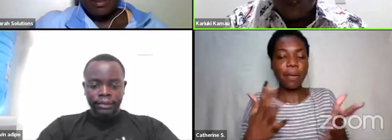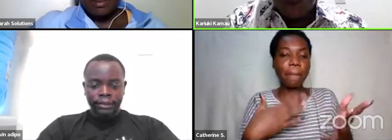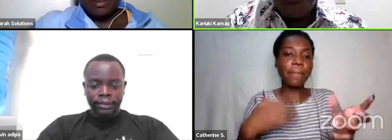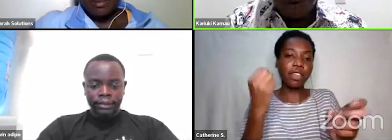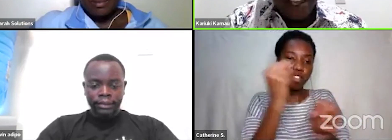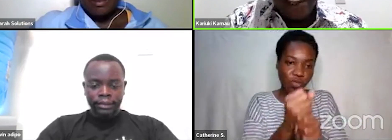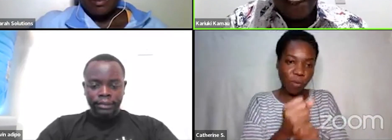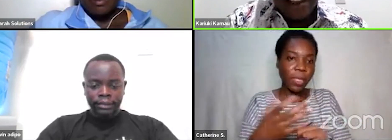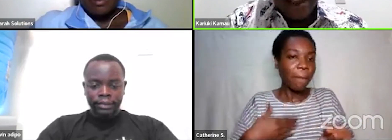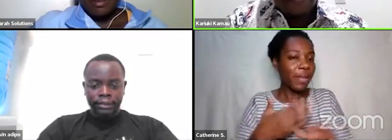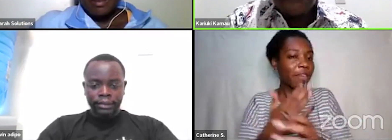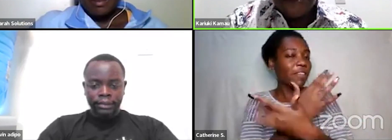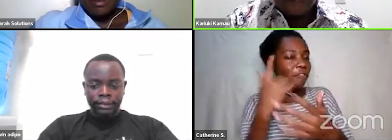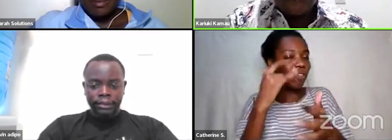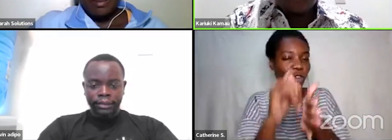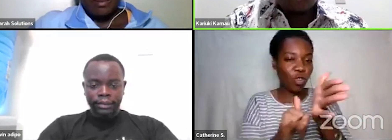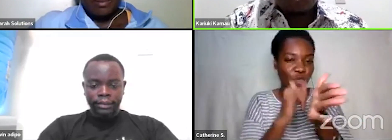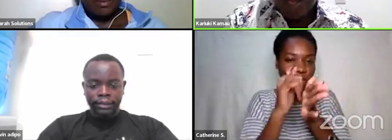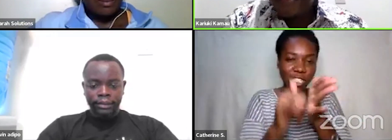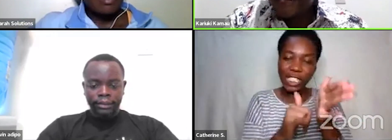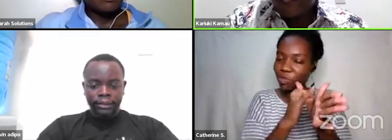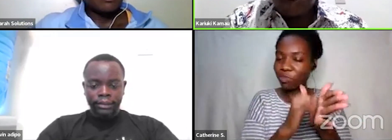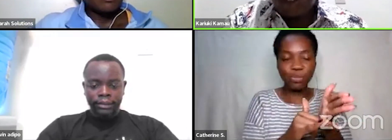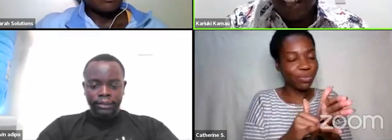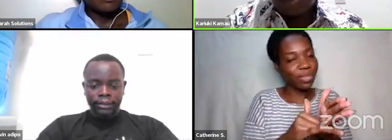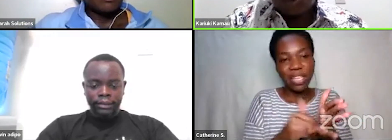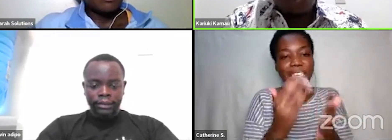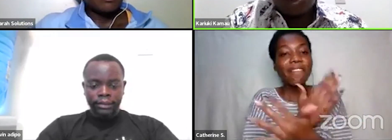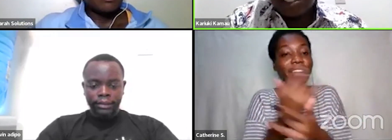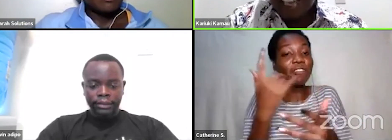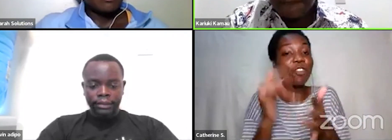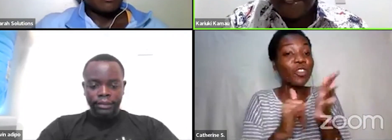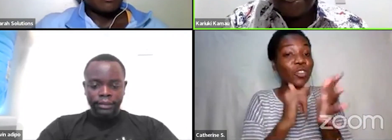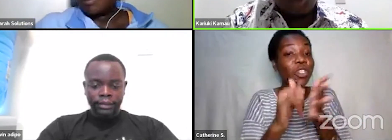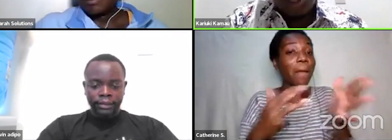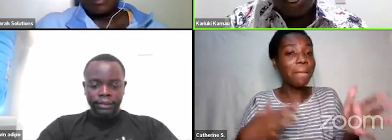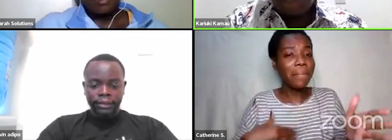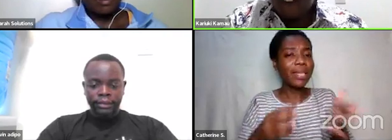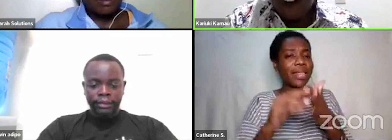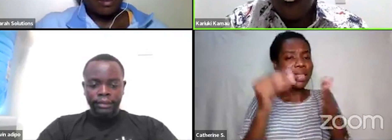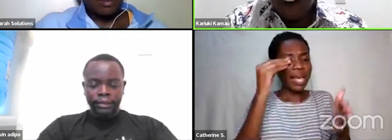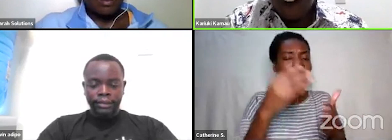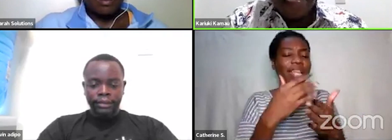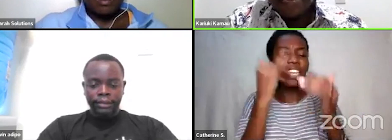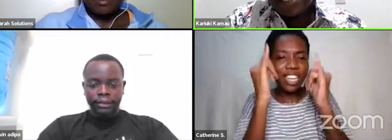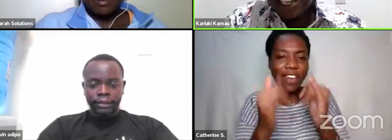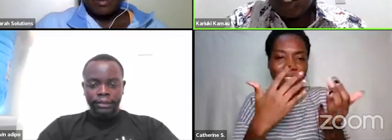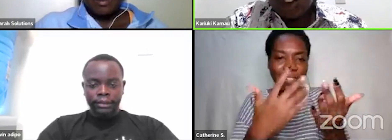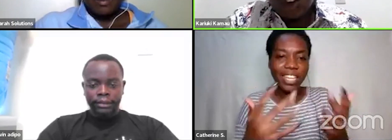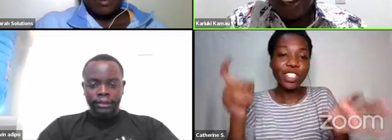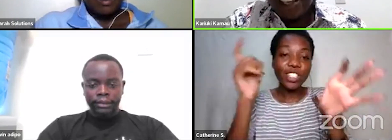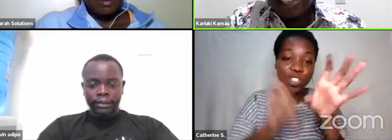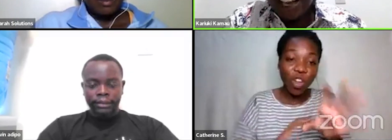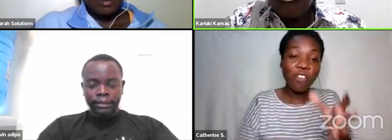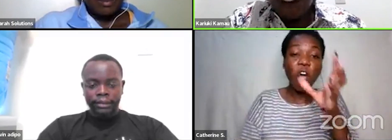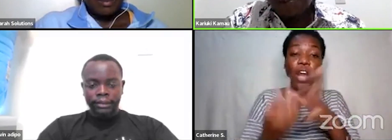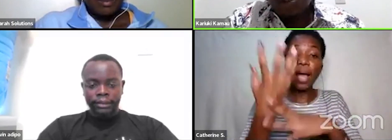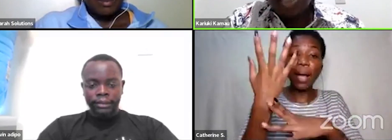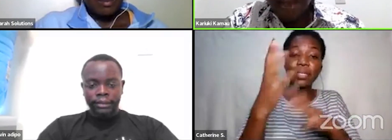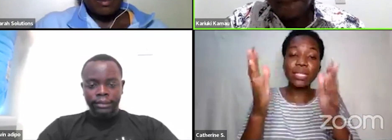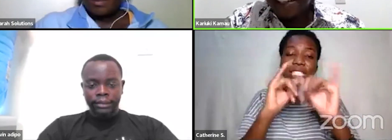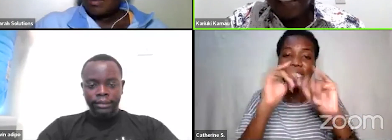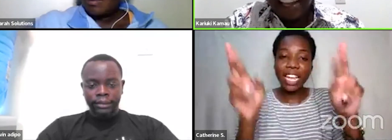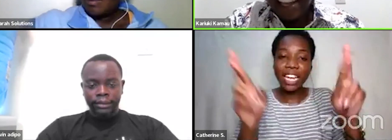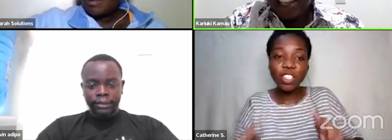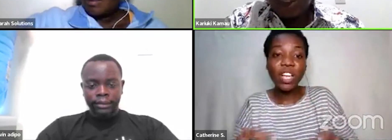of YouTube, okay? I'm afraid of YouTube to learn the new trends, knowing what is happening, joining forums. There are international HR forums